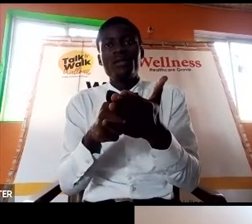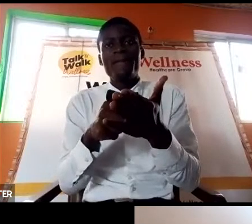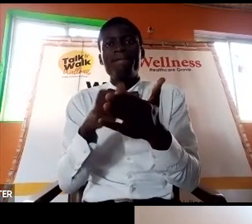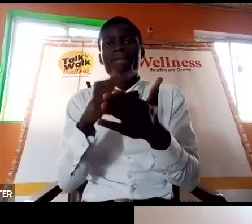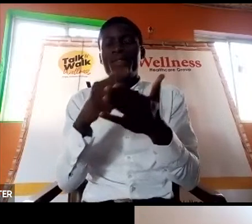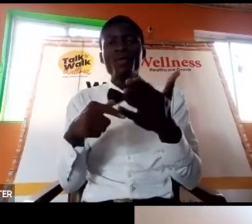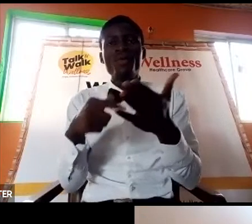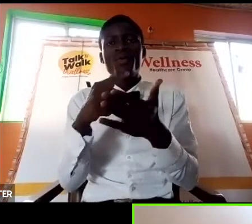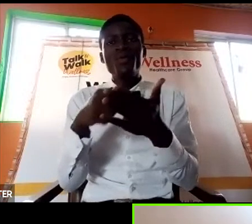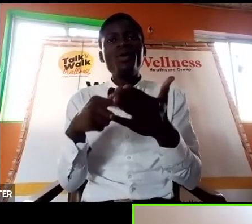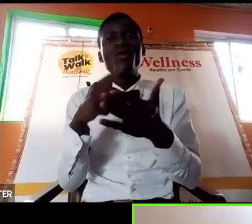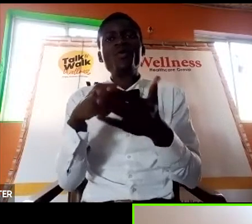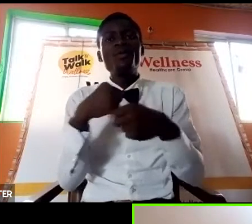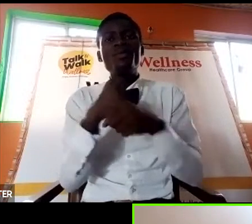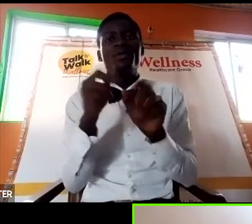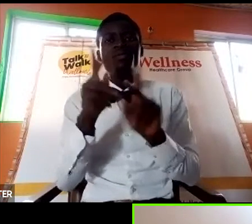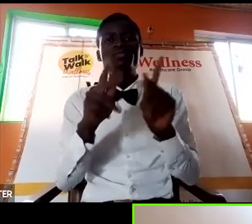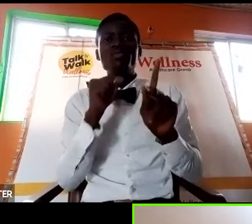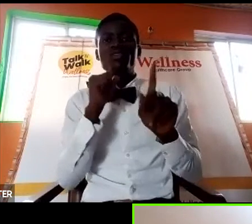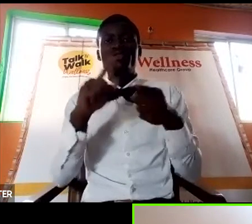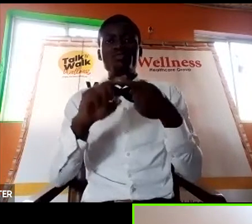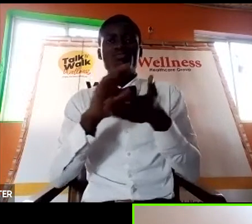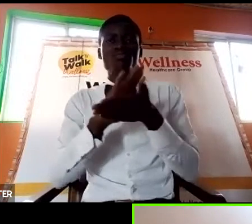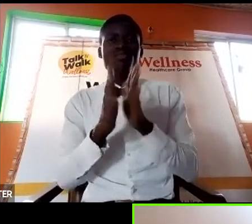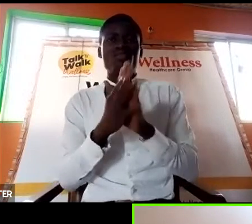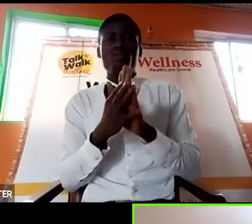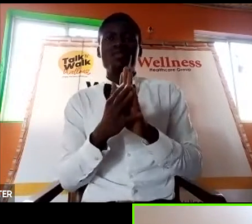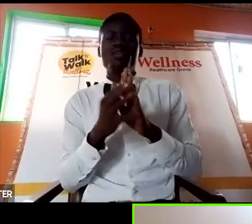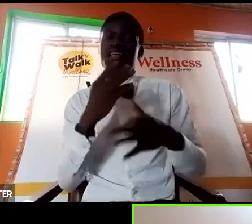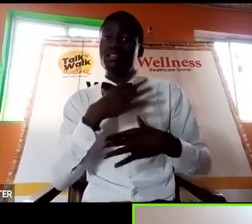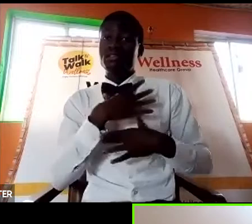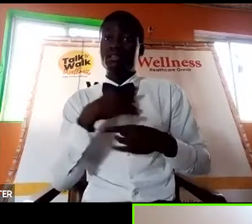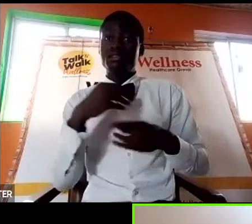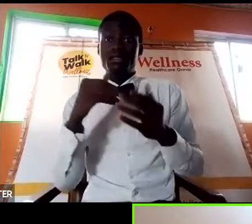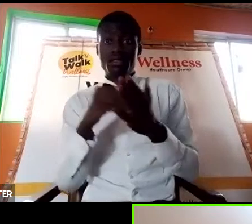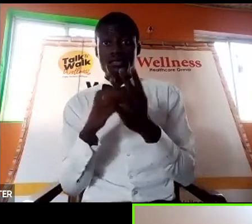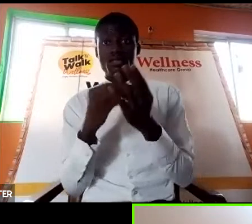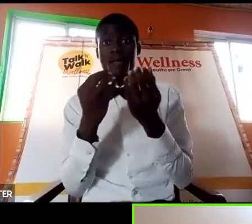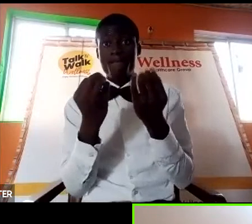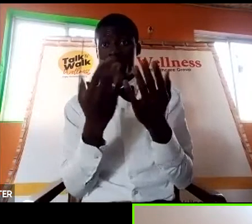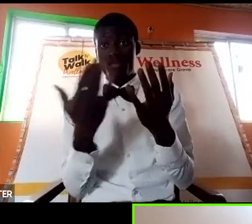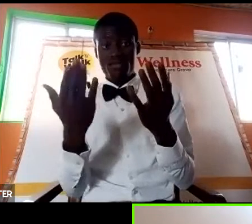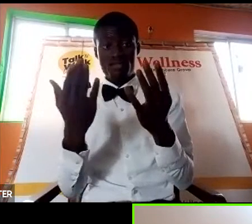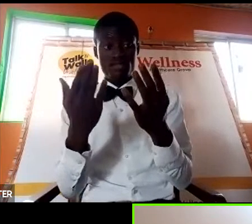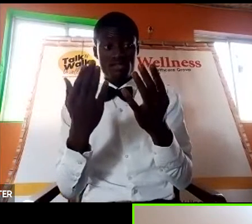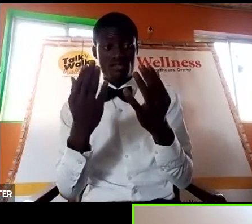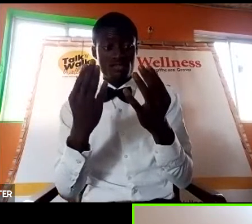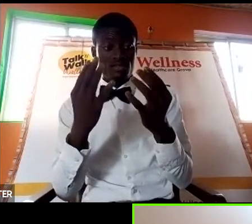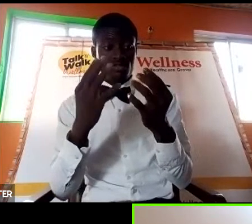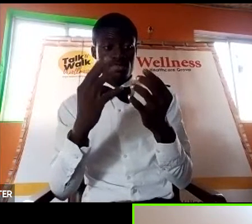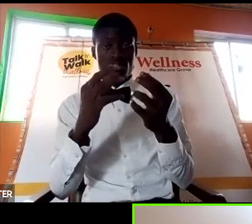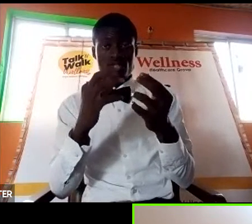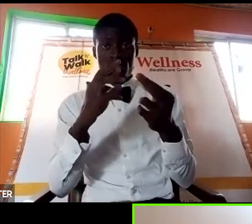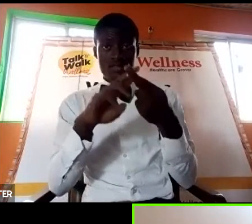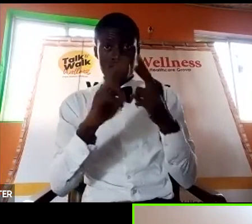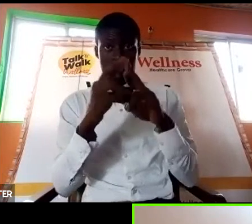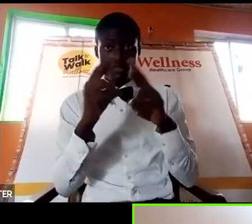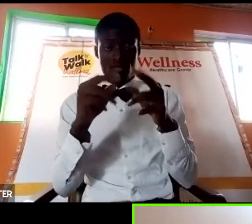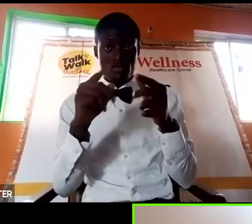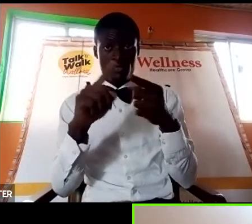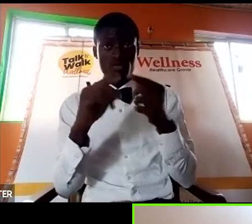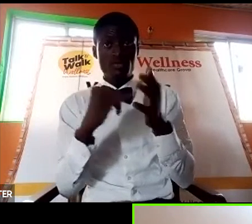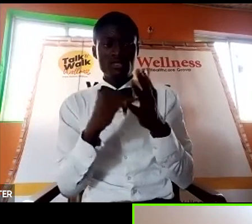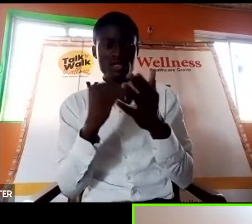sex? Okay, a lot of factors could be responsible. A lot of factors could be responsible for people to start